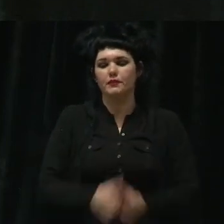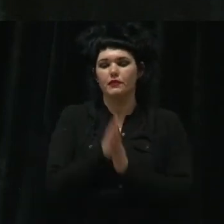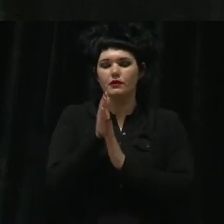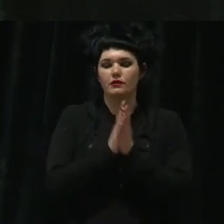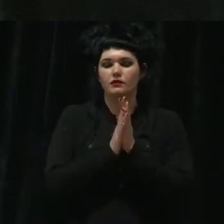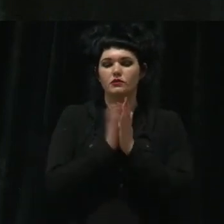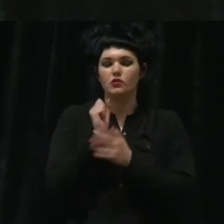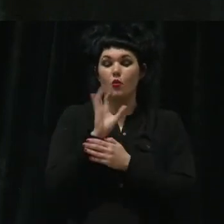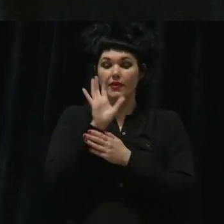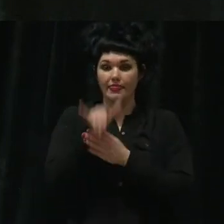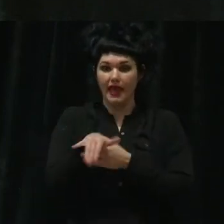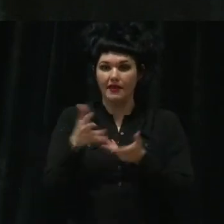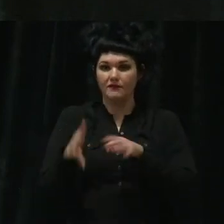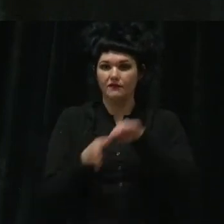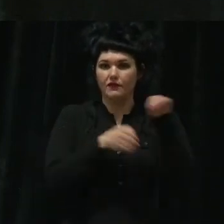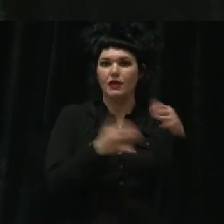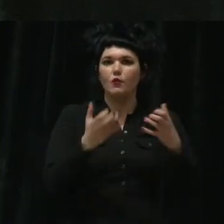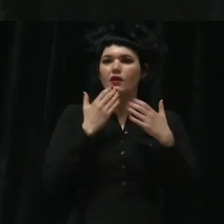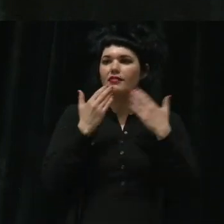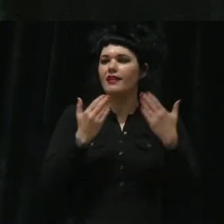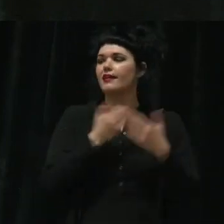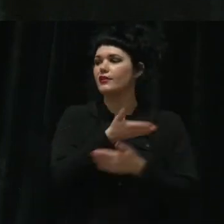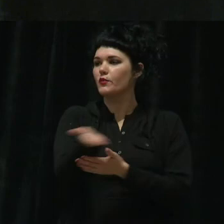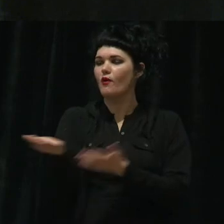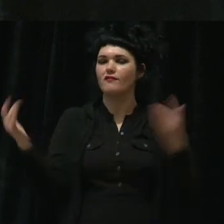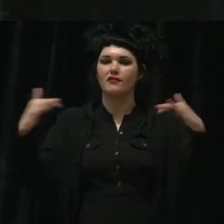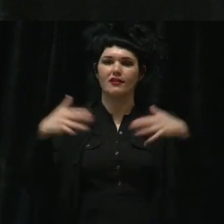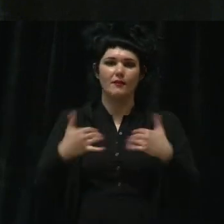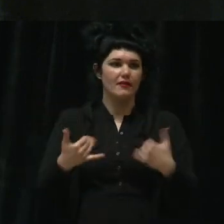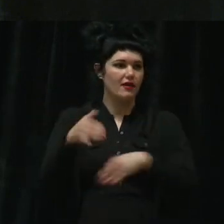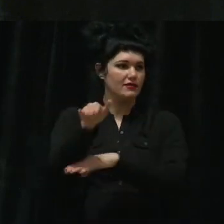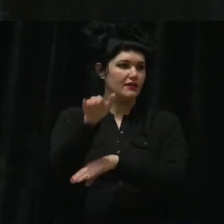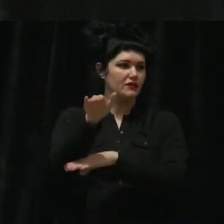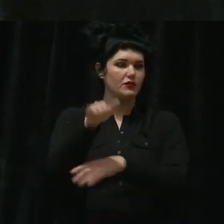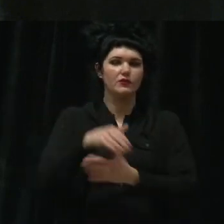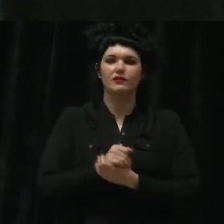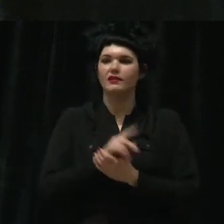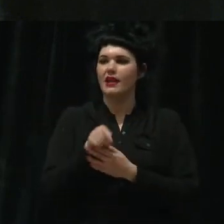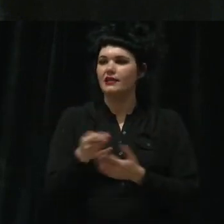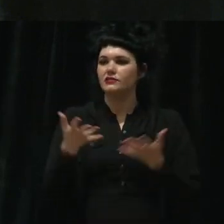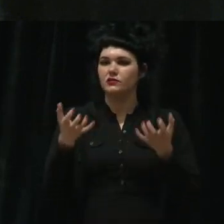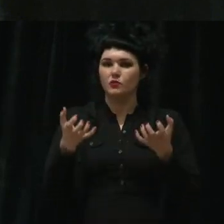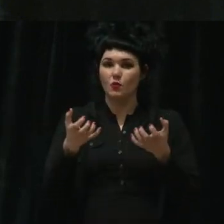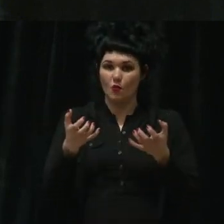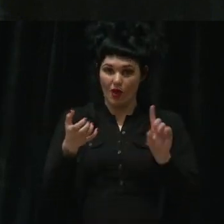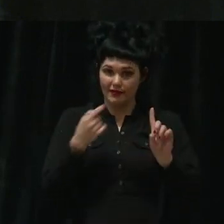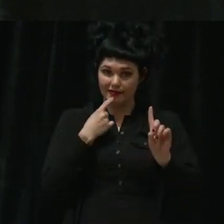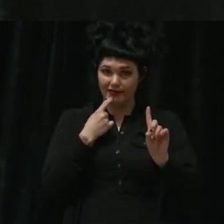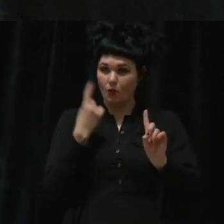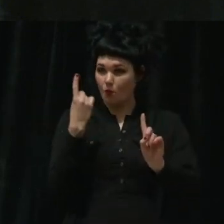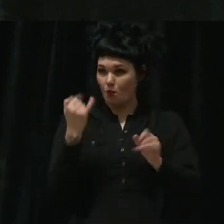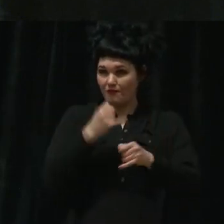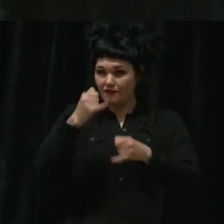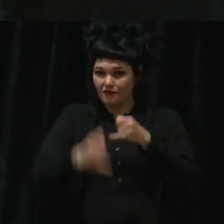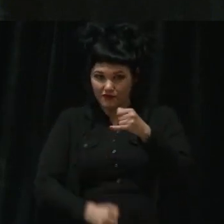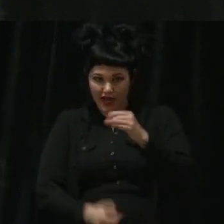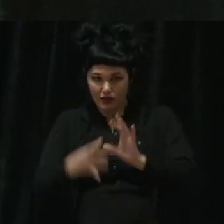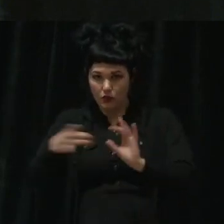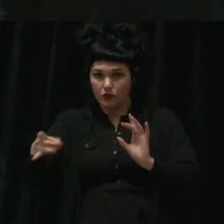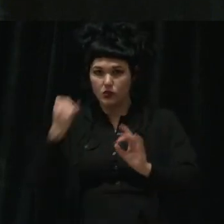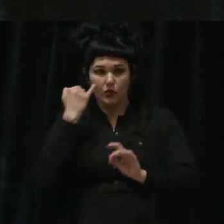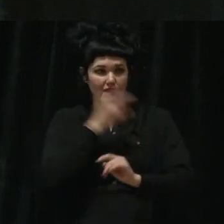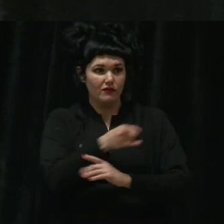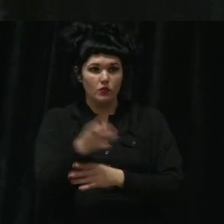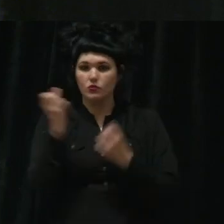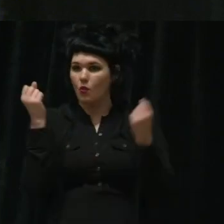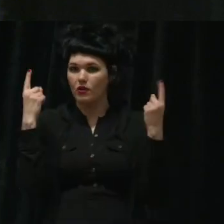with that, I want to thank you all for coming out this afternoon, and I just want to end on one last note. So if you don't understand